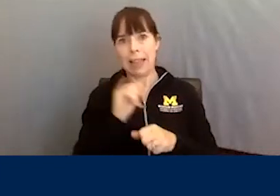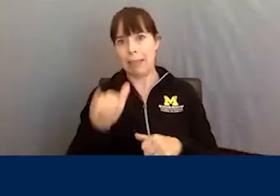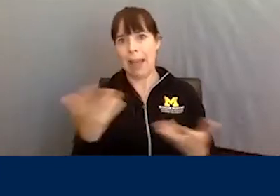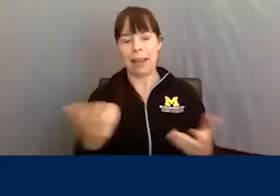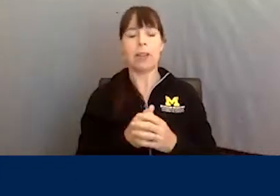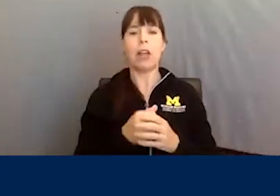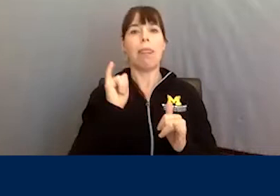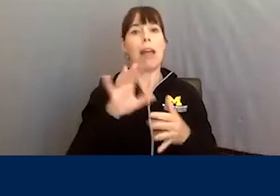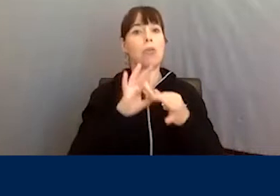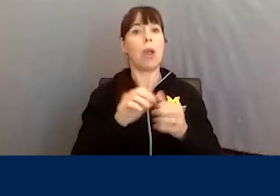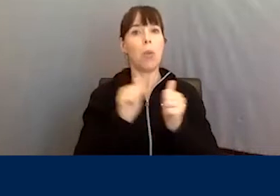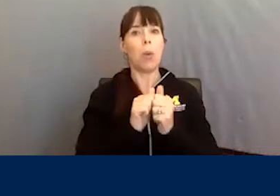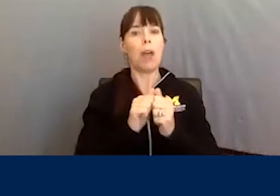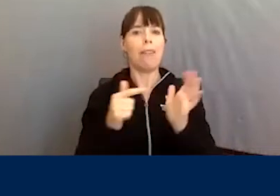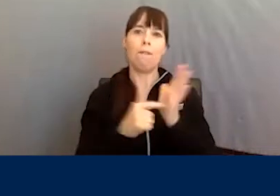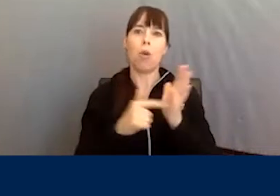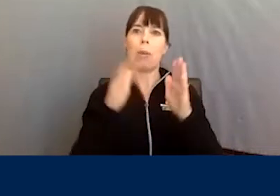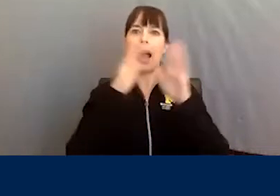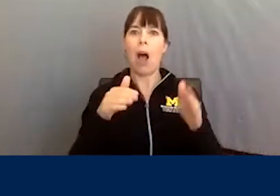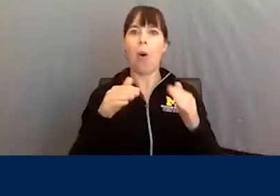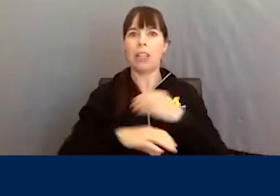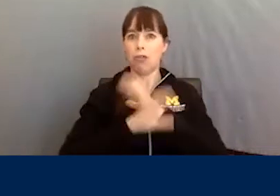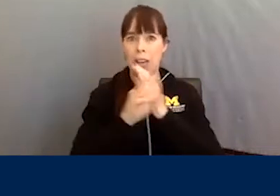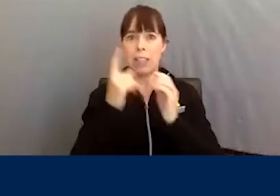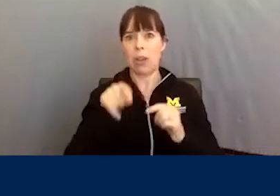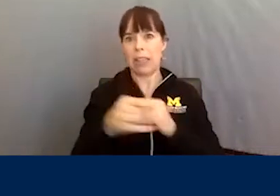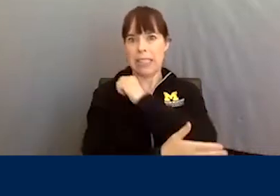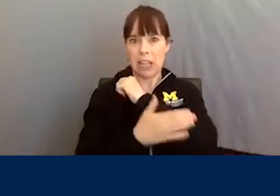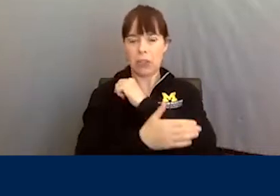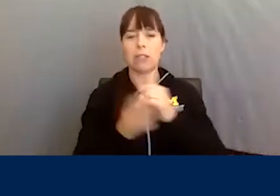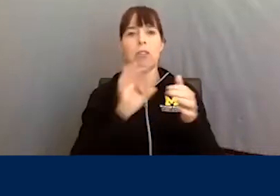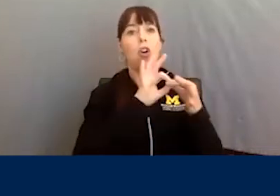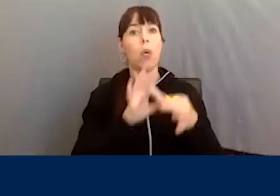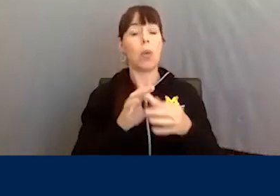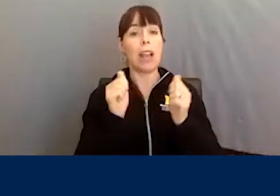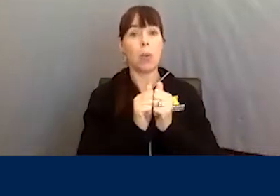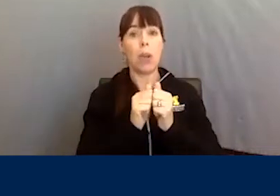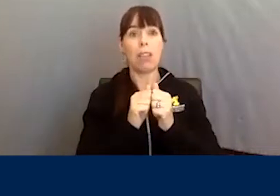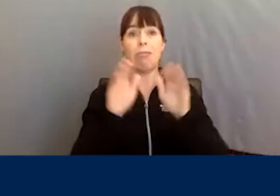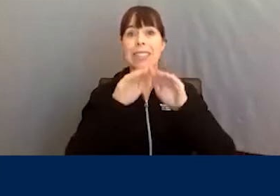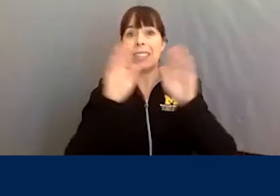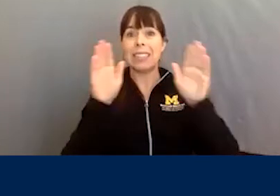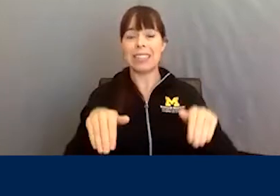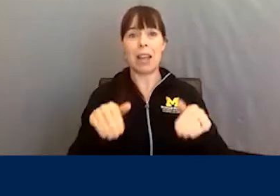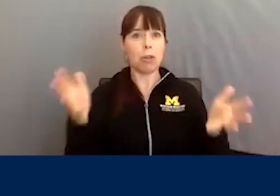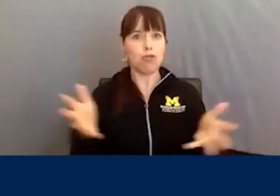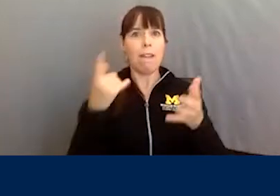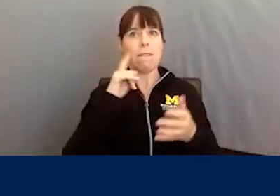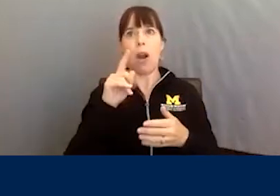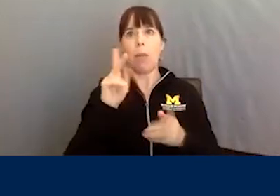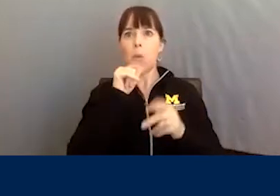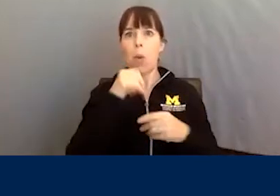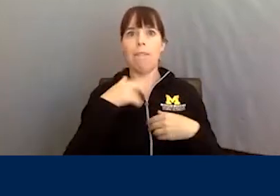It's related to the affordable housing crisis in this country. It's related to systemic drivers of unemployment